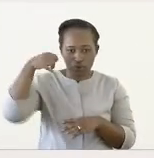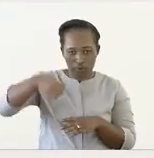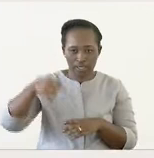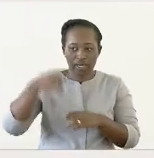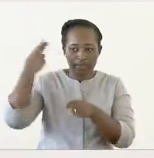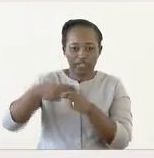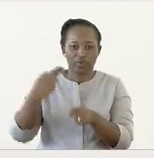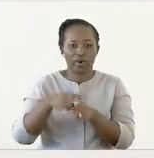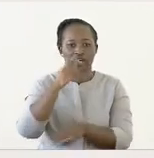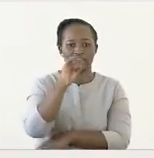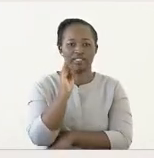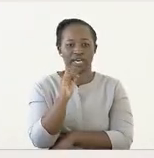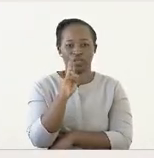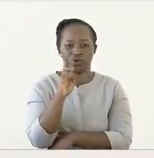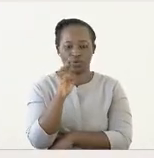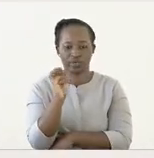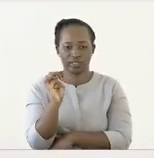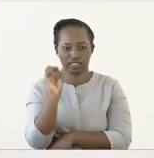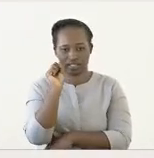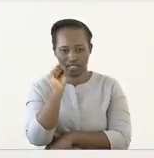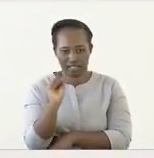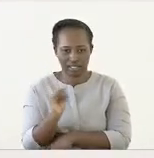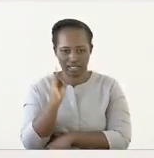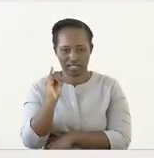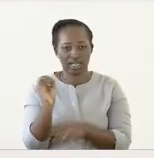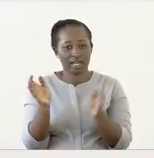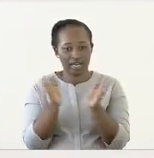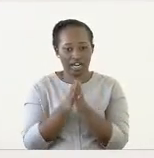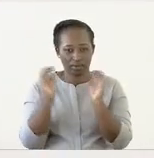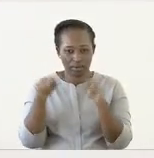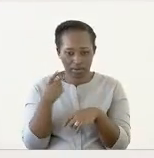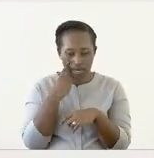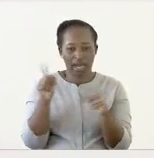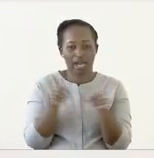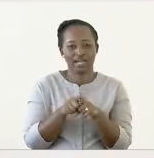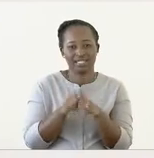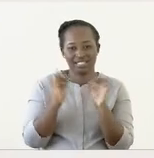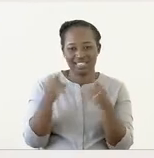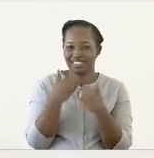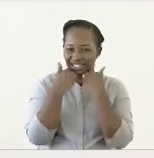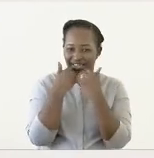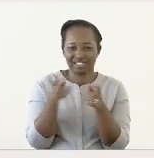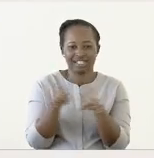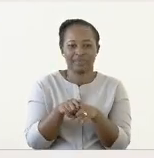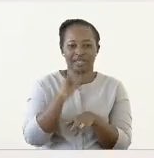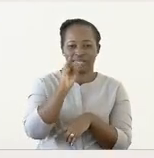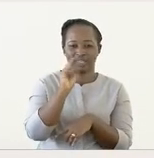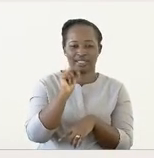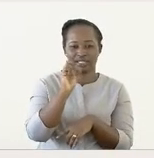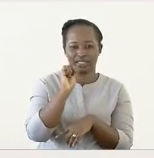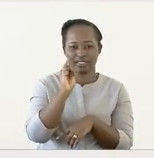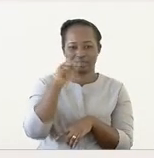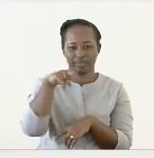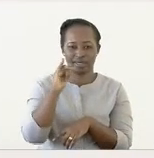diuresis. The urine can also be described as testless or insipidus. That's the name what you call diabetes